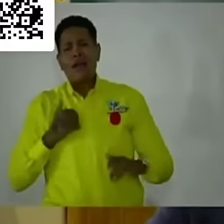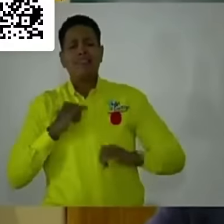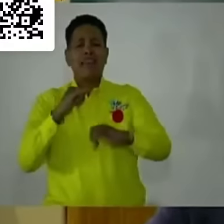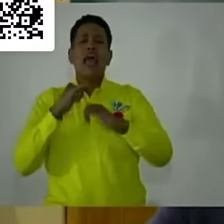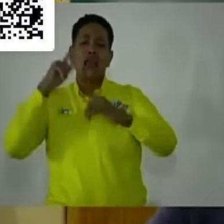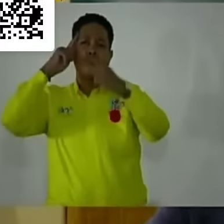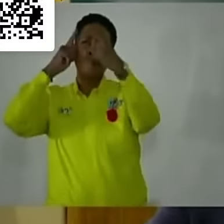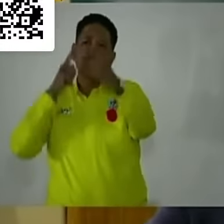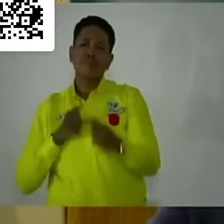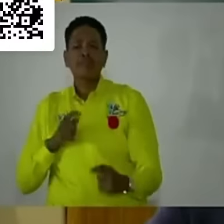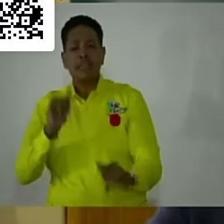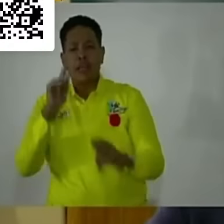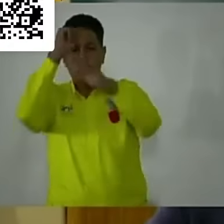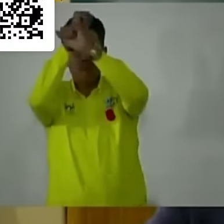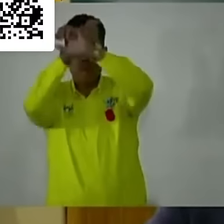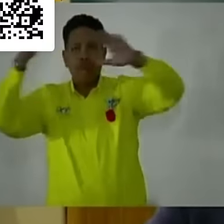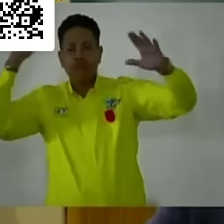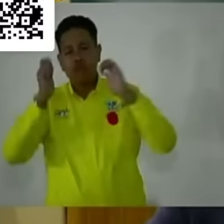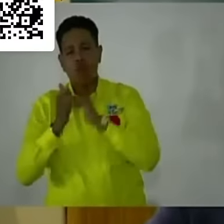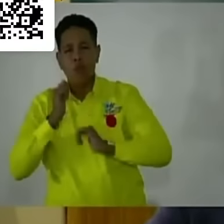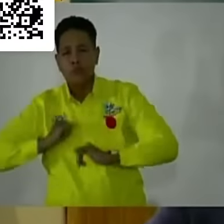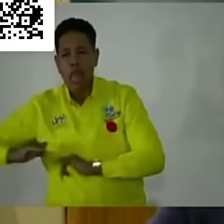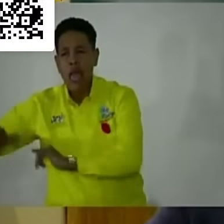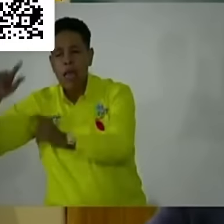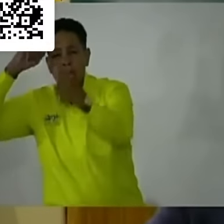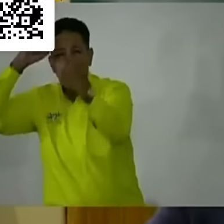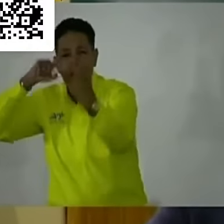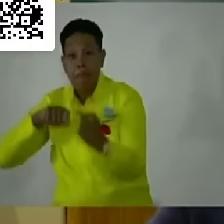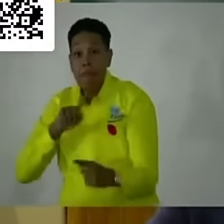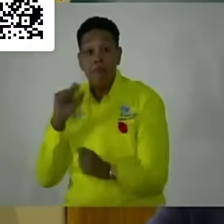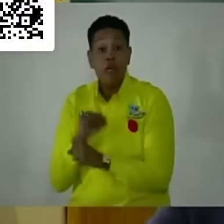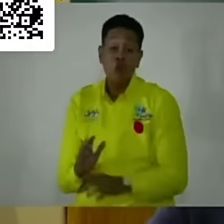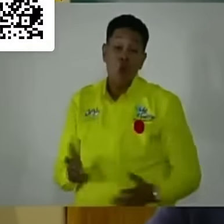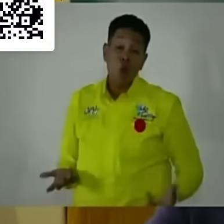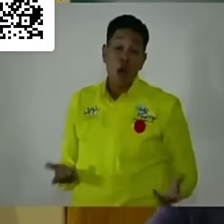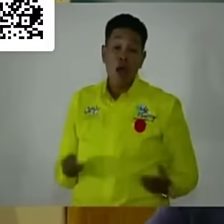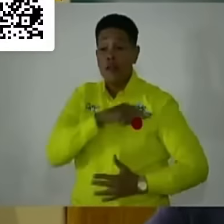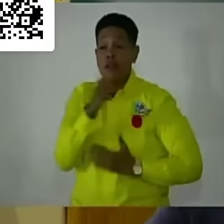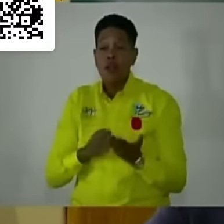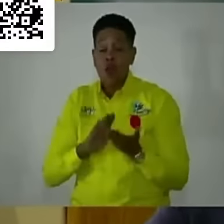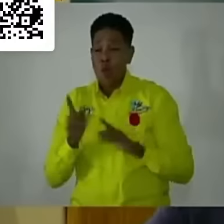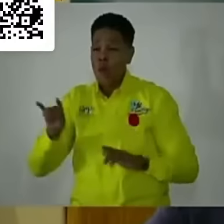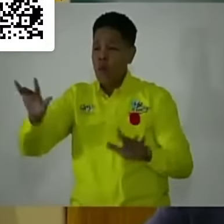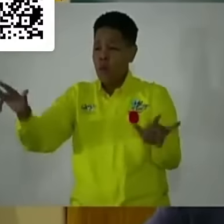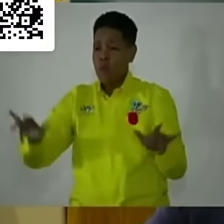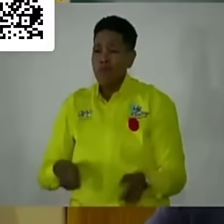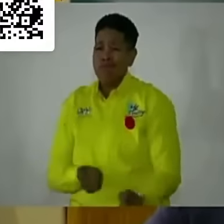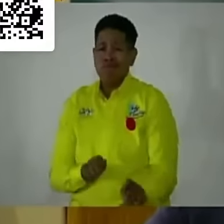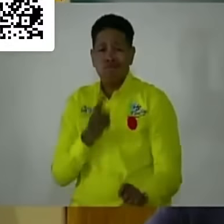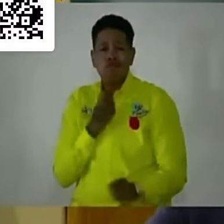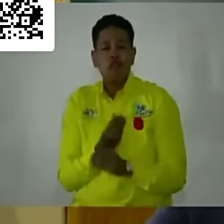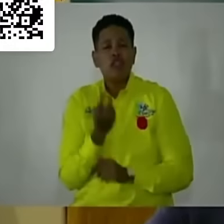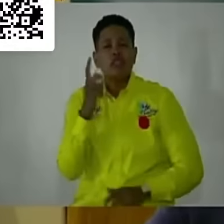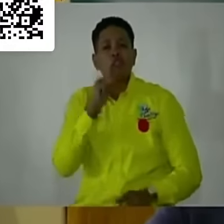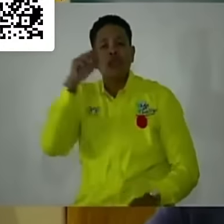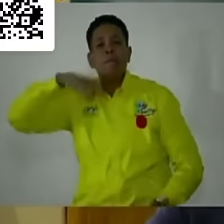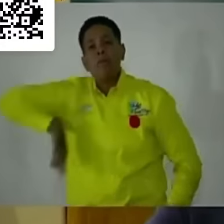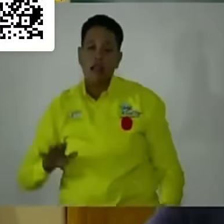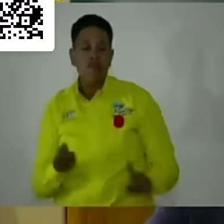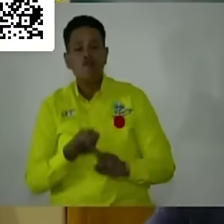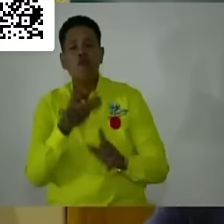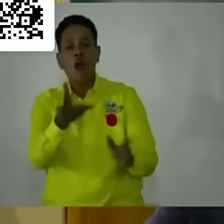mission and vision for the most part, which is to ensure that these mining communities see real benefit